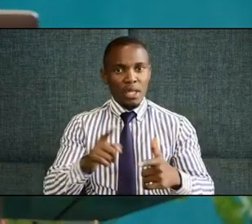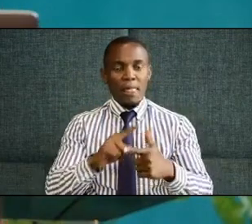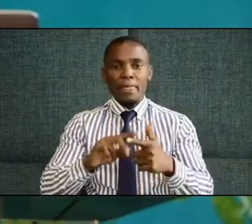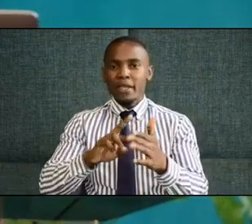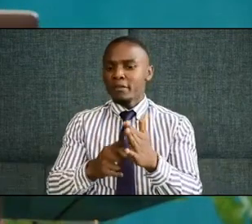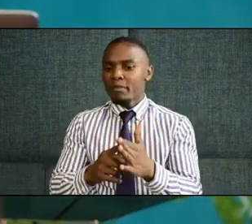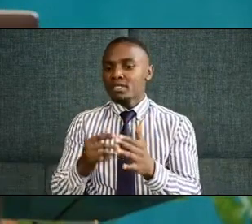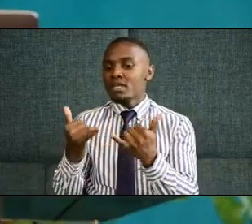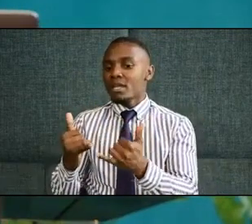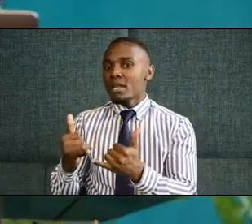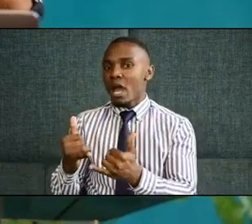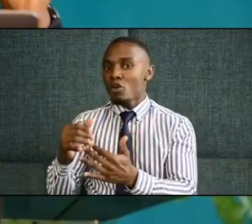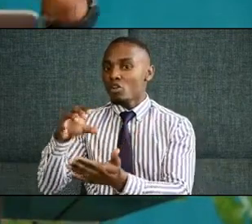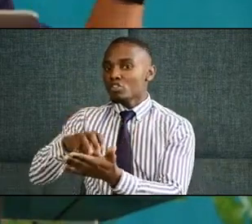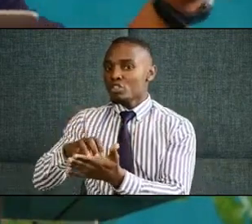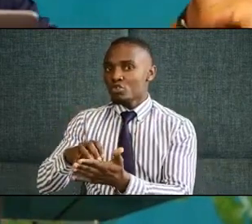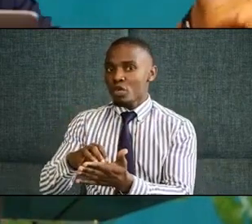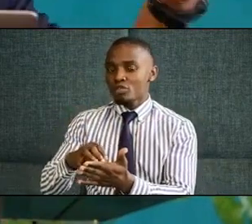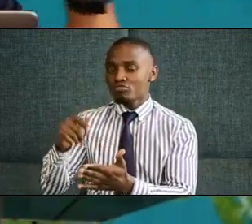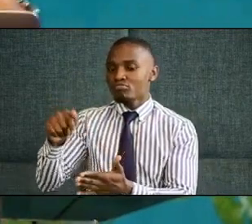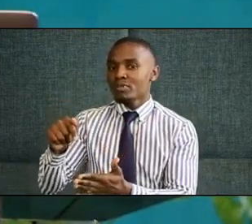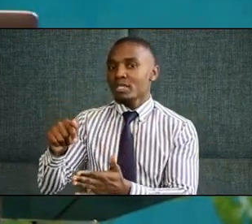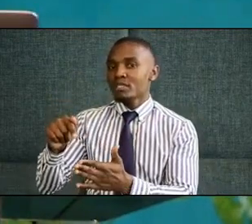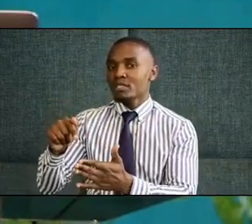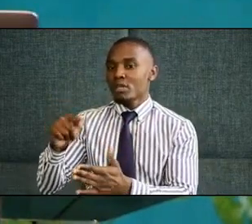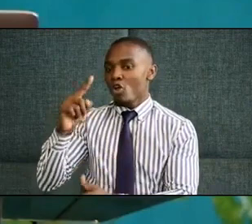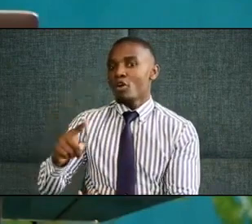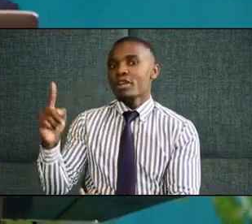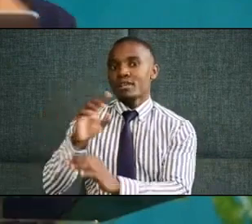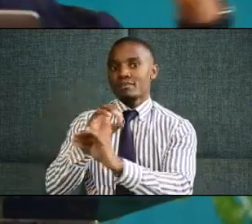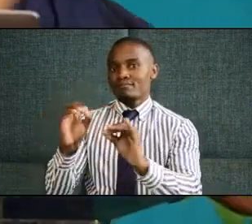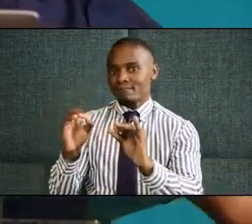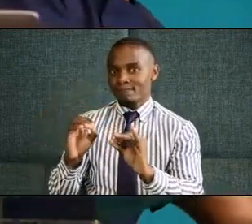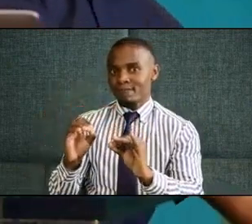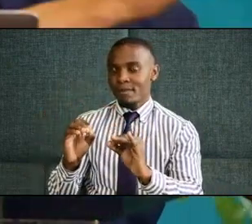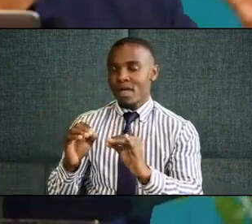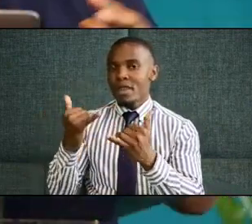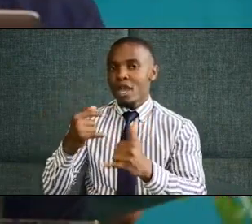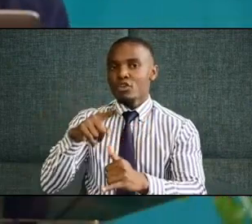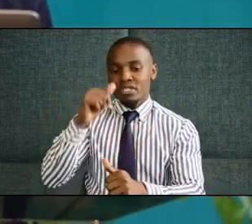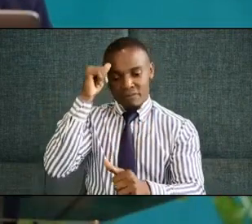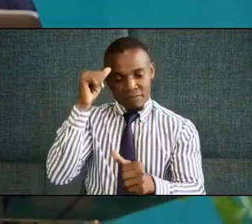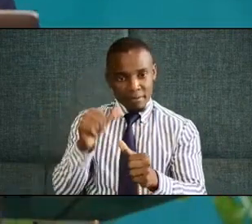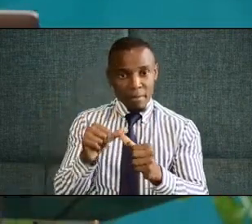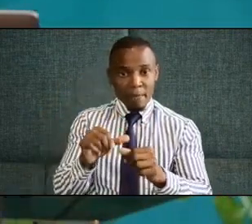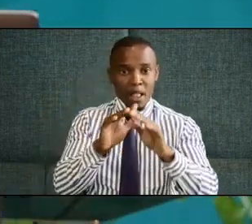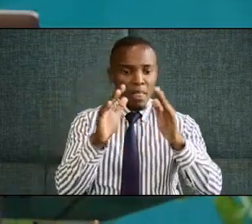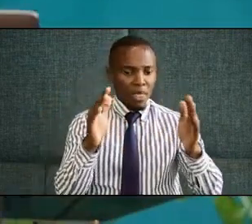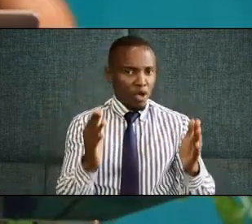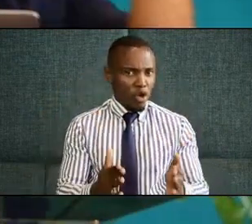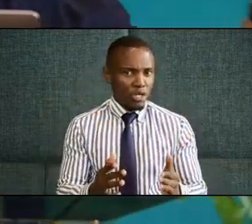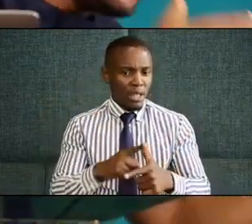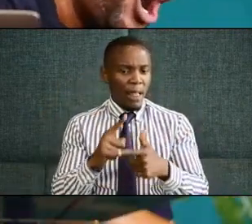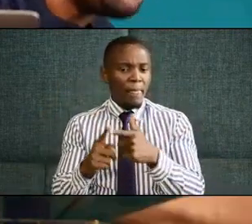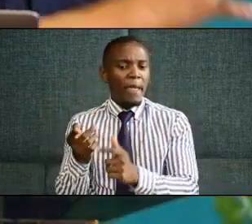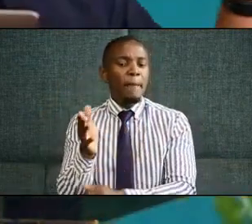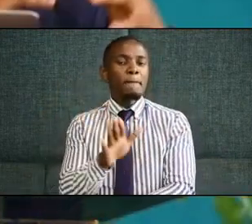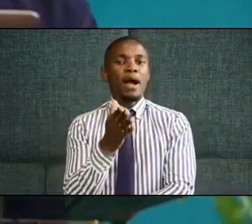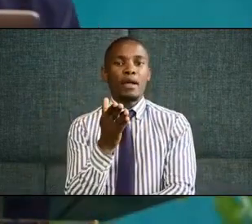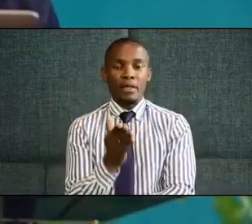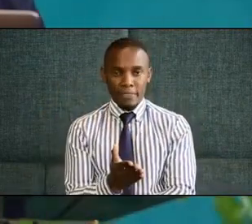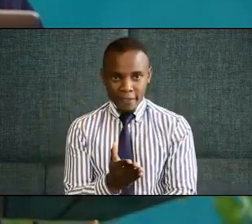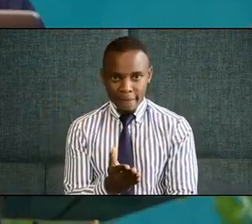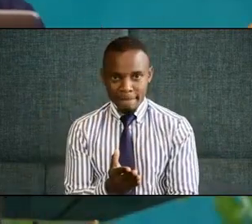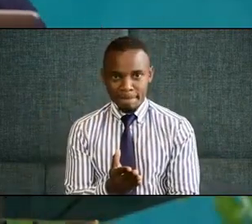we are at a place we mustn't be. So remember the altar. Return to the